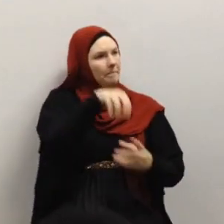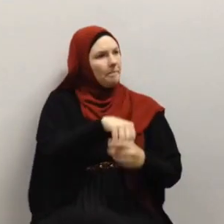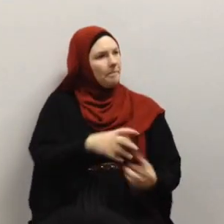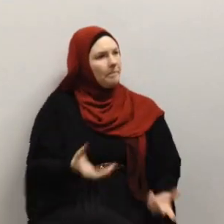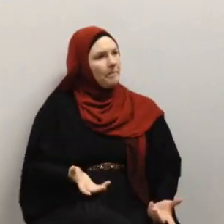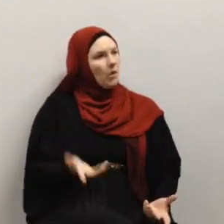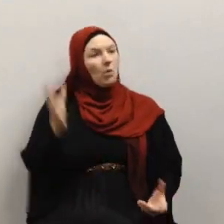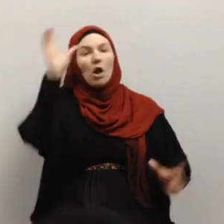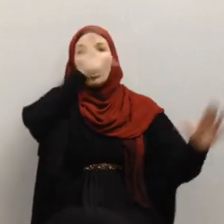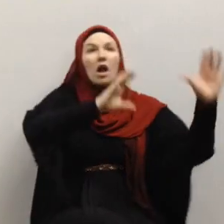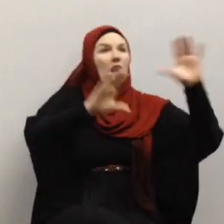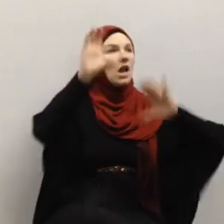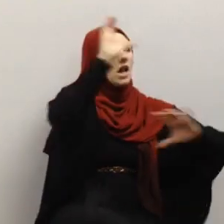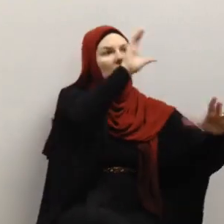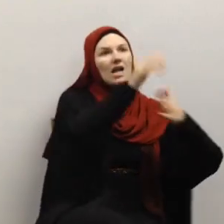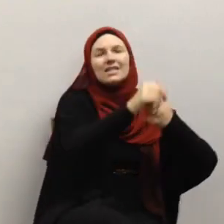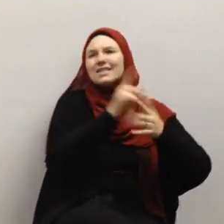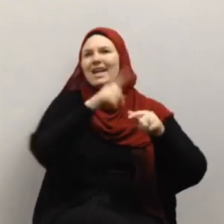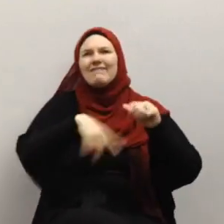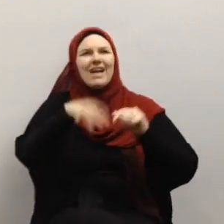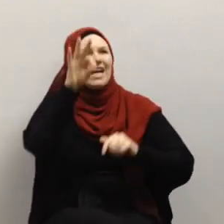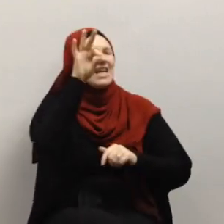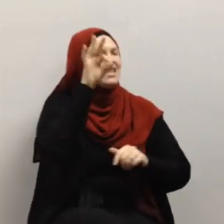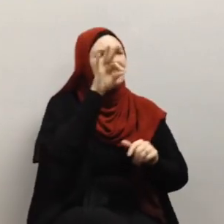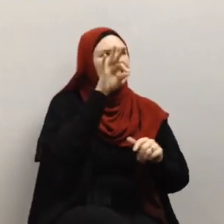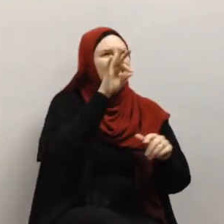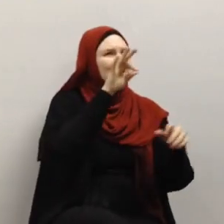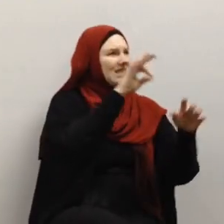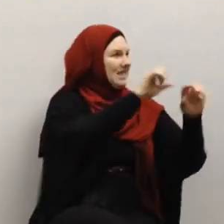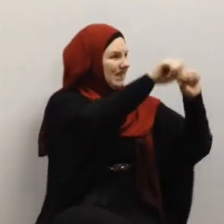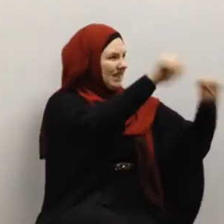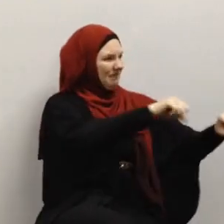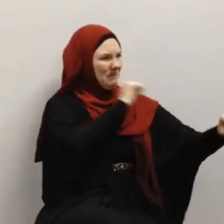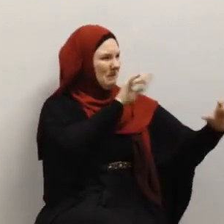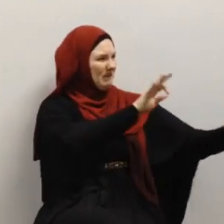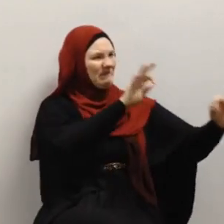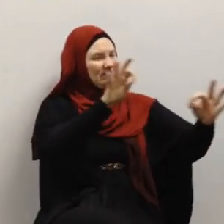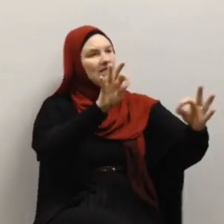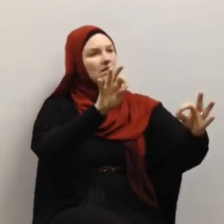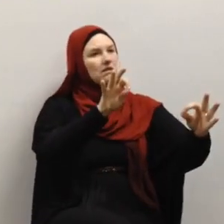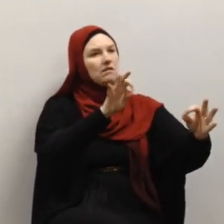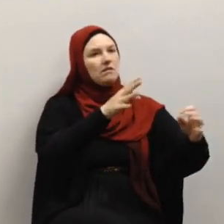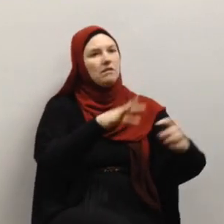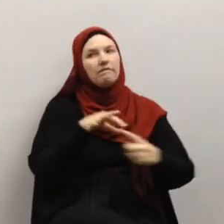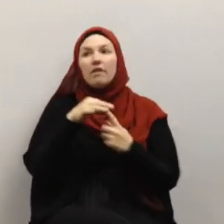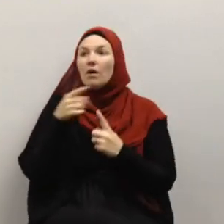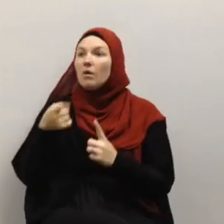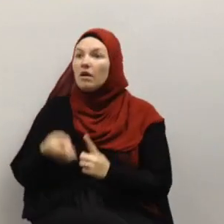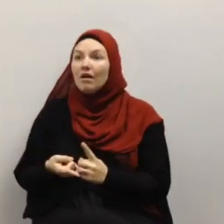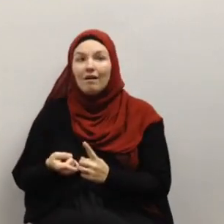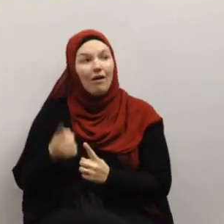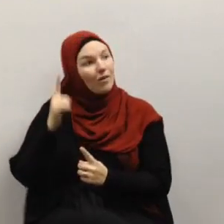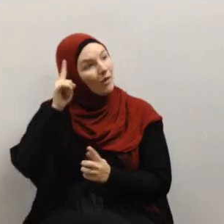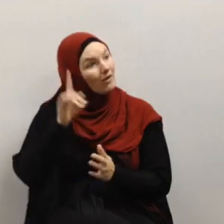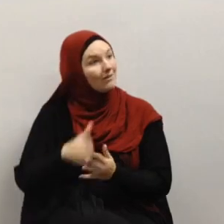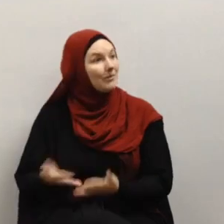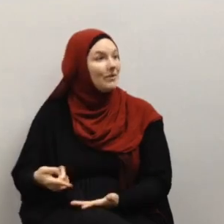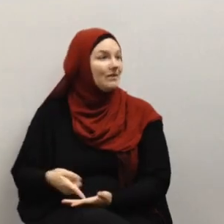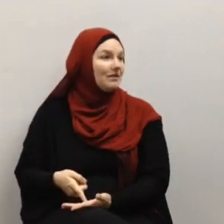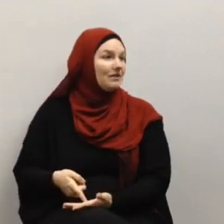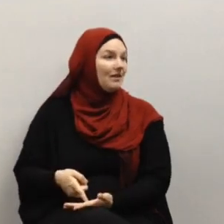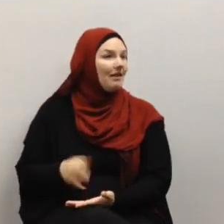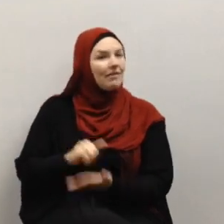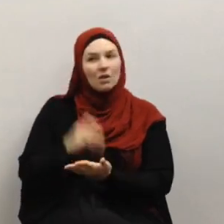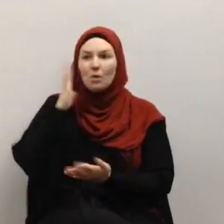everywhere except in Allah's book. And this is why we are punishing ourselves. It is like a